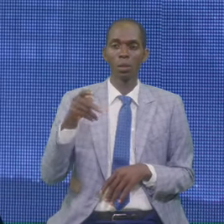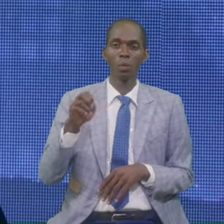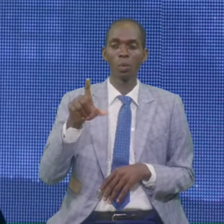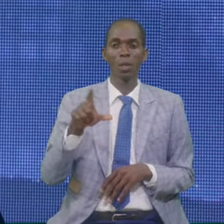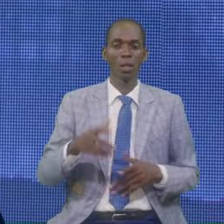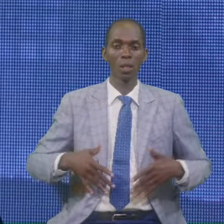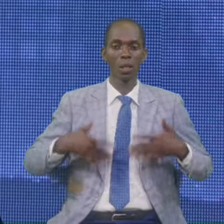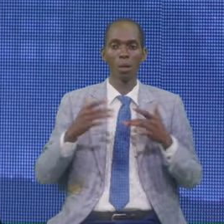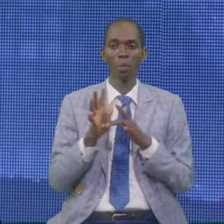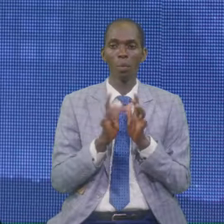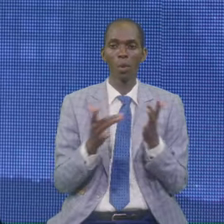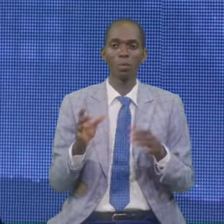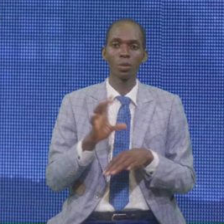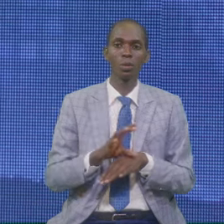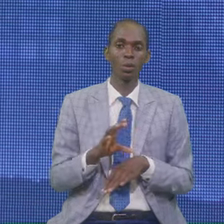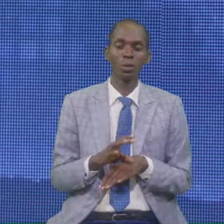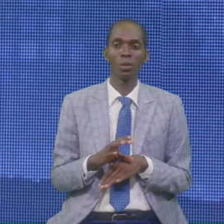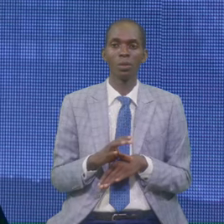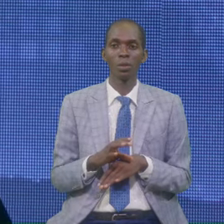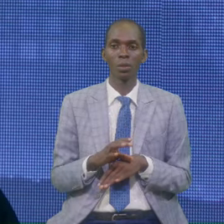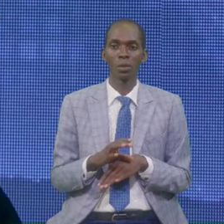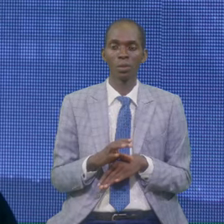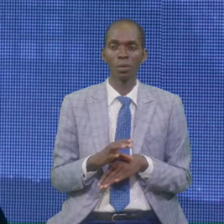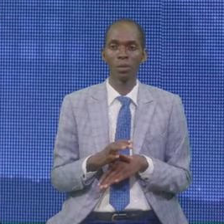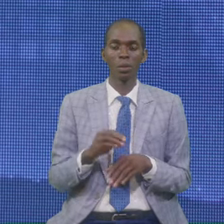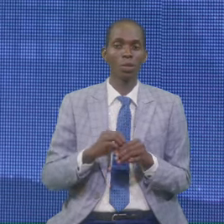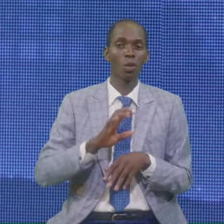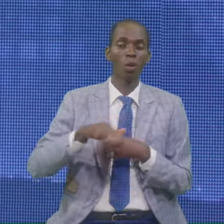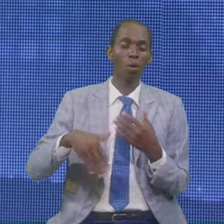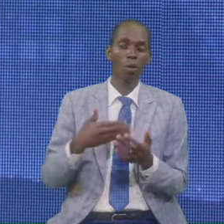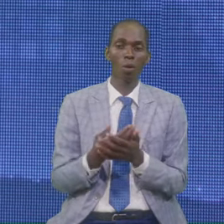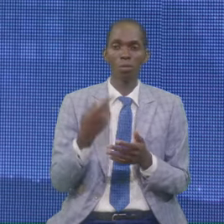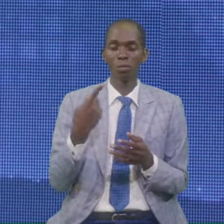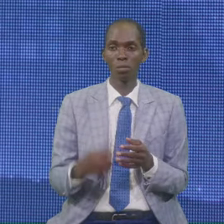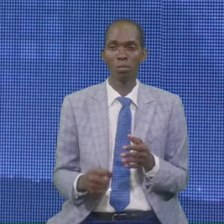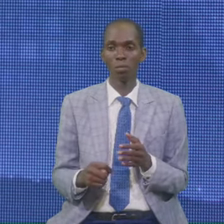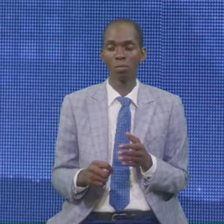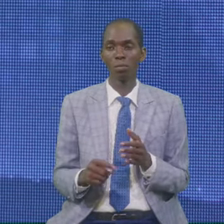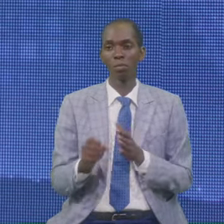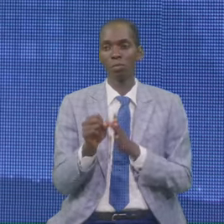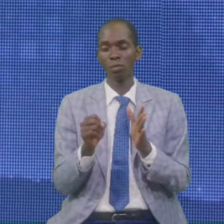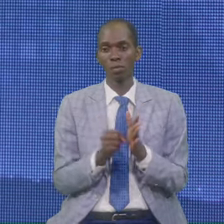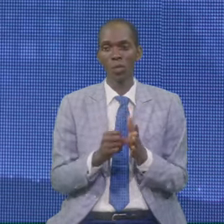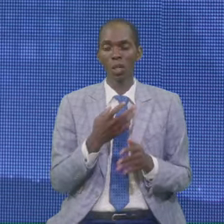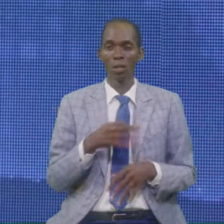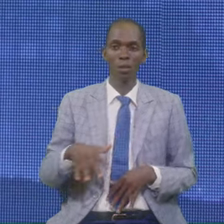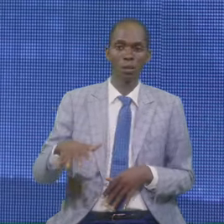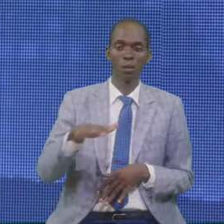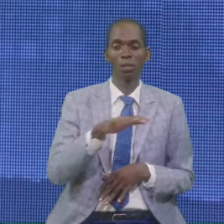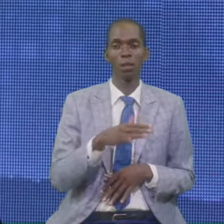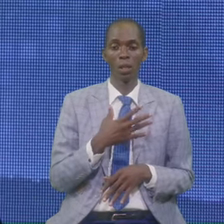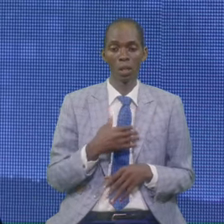in all the regions, and here in the Alpha Location as well.